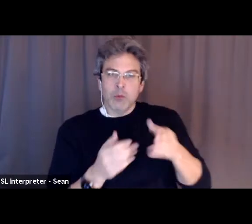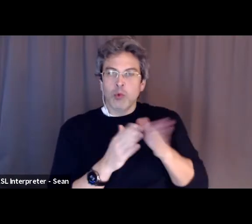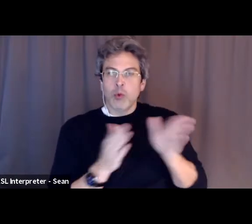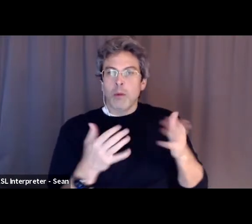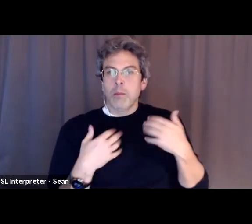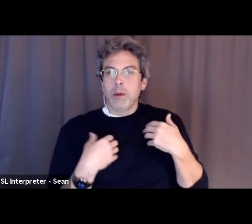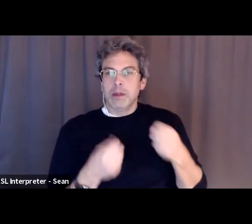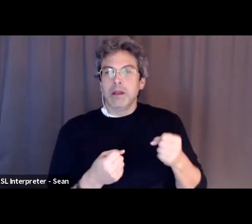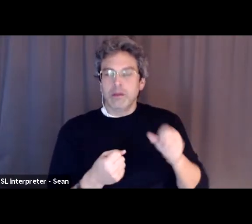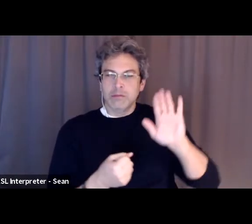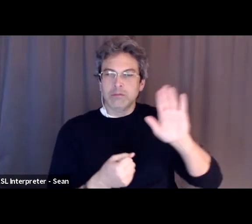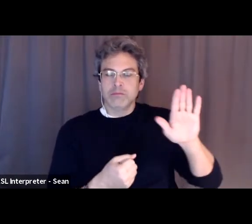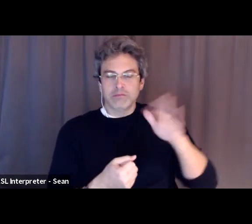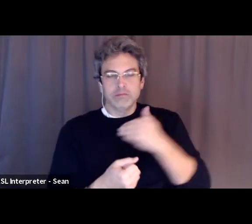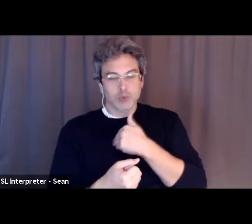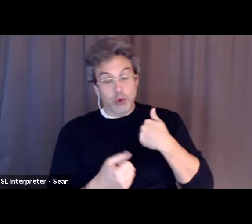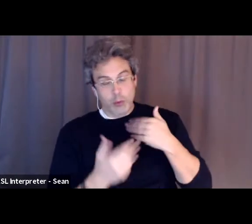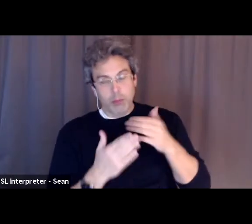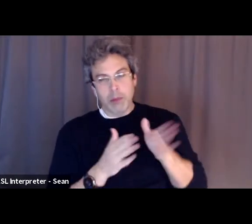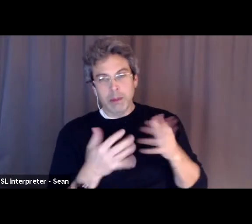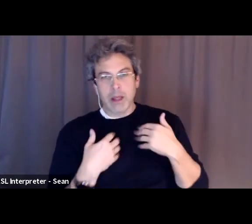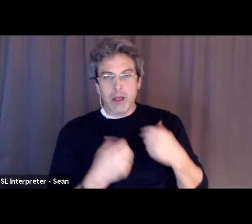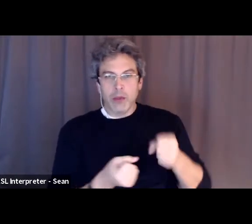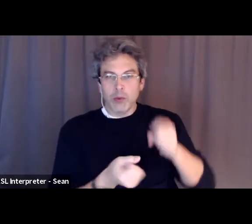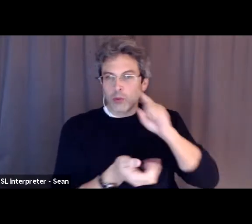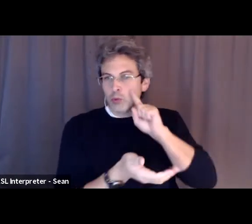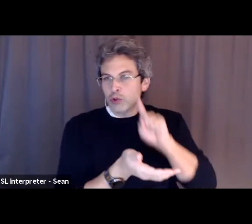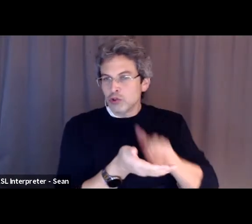have. So let me